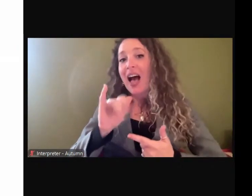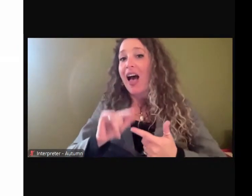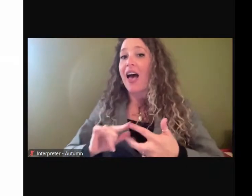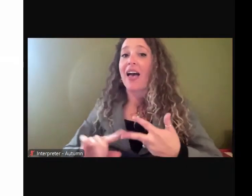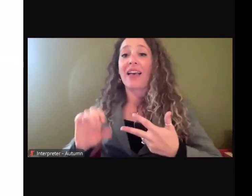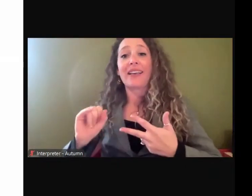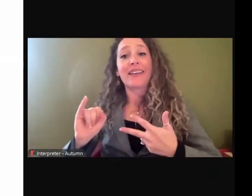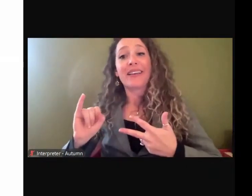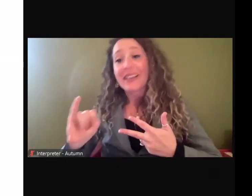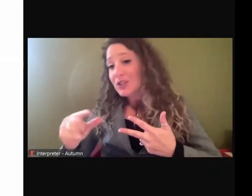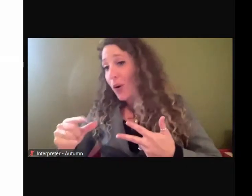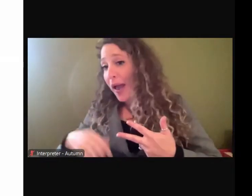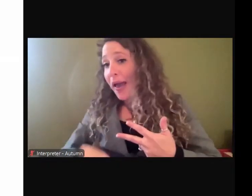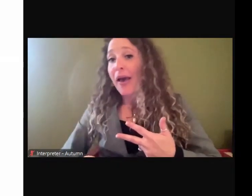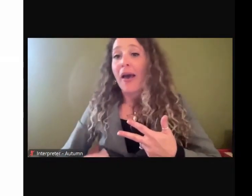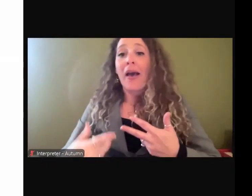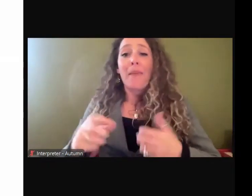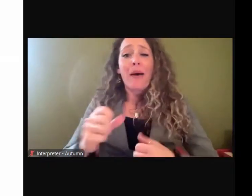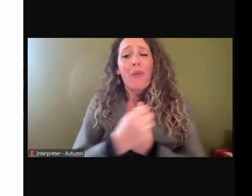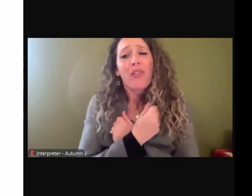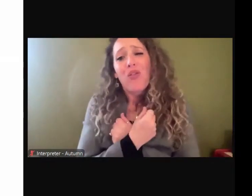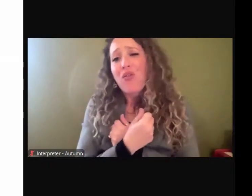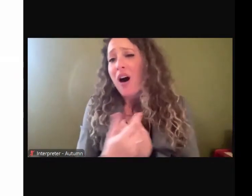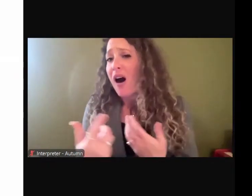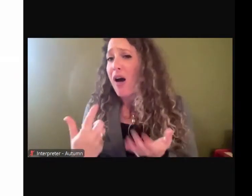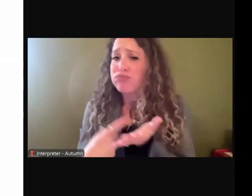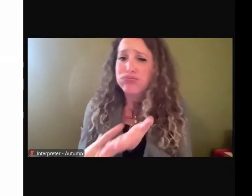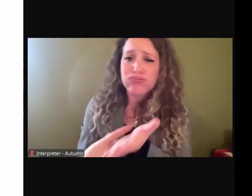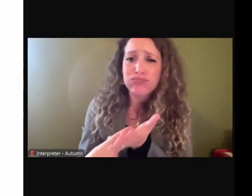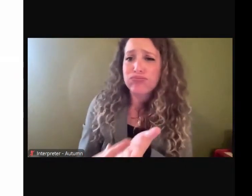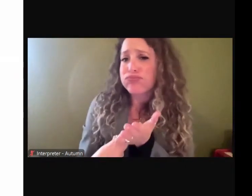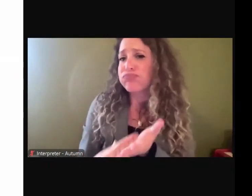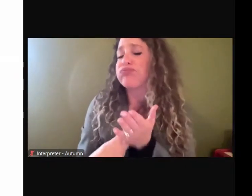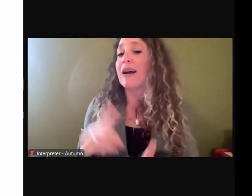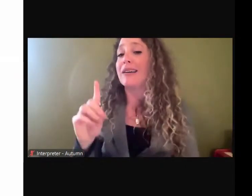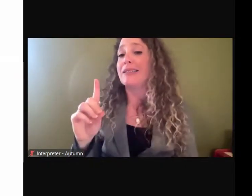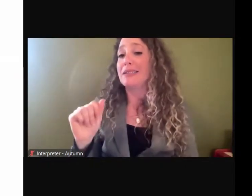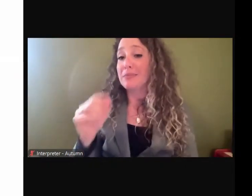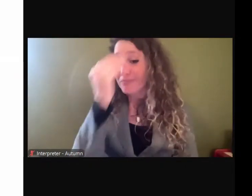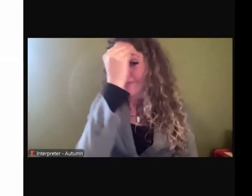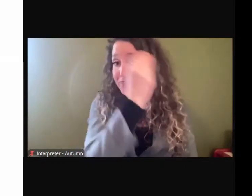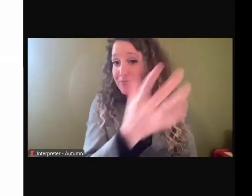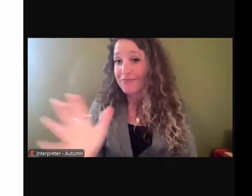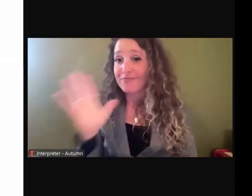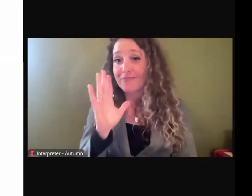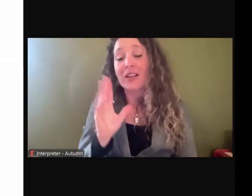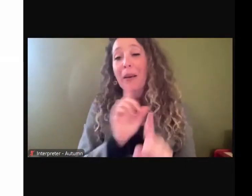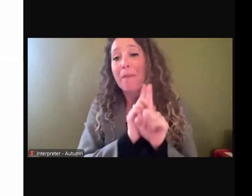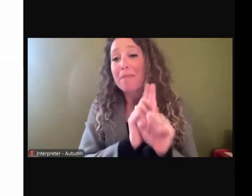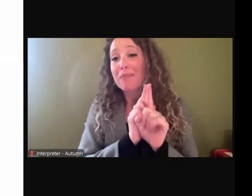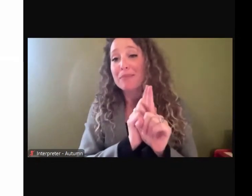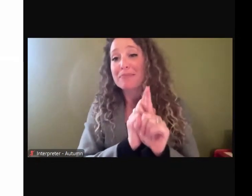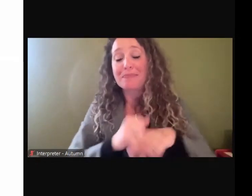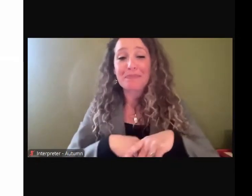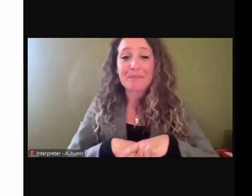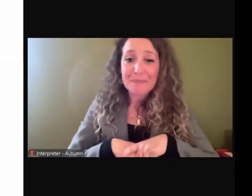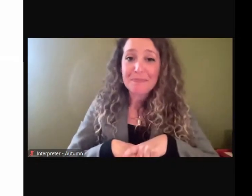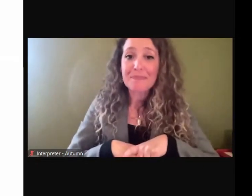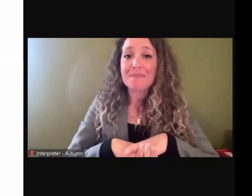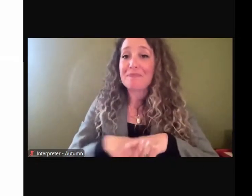your thoughts around disability-informed mentorship. So send me a message, come join our lab, and I hope